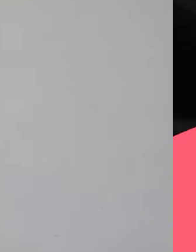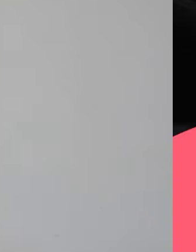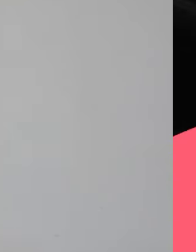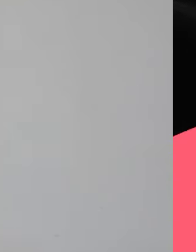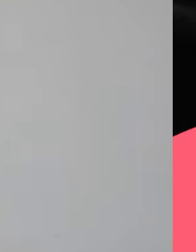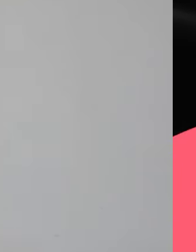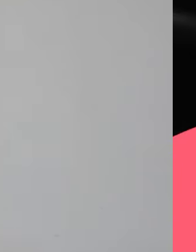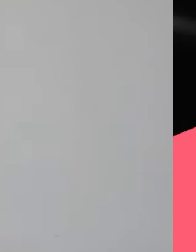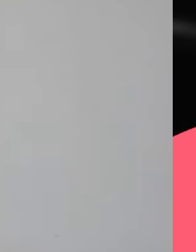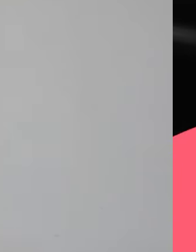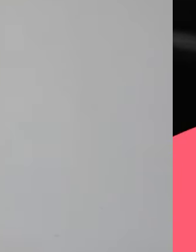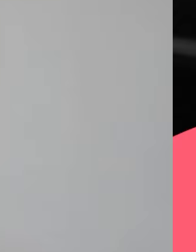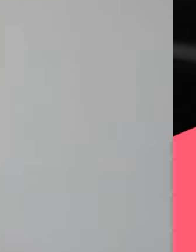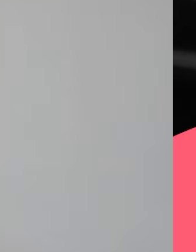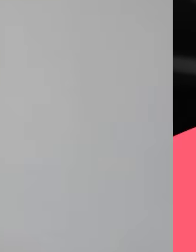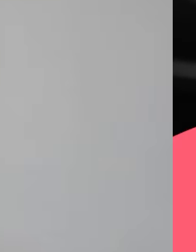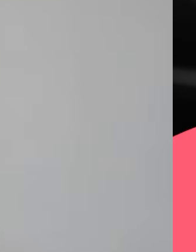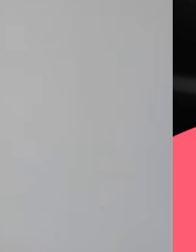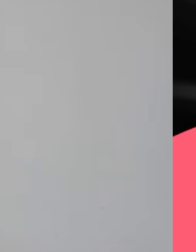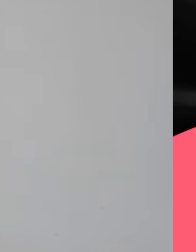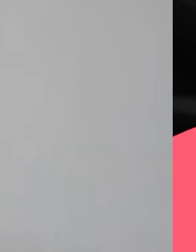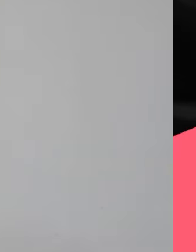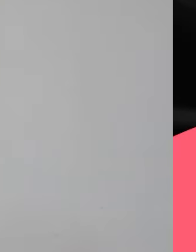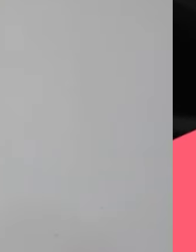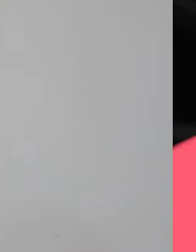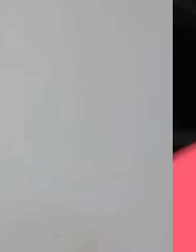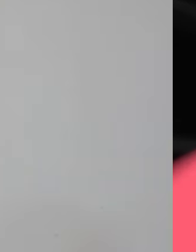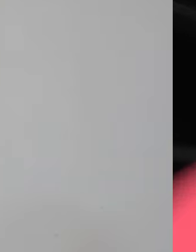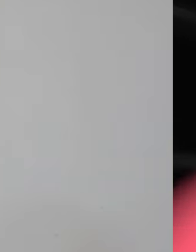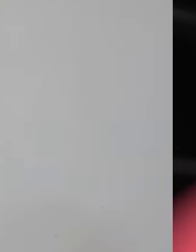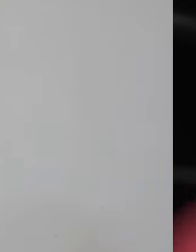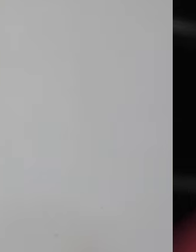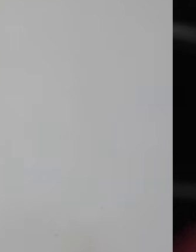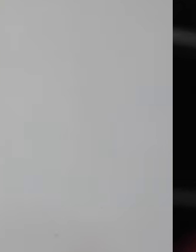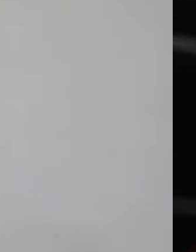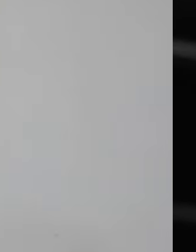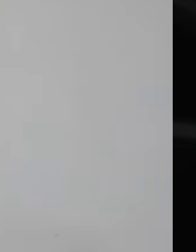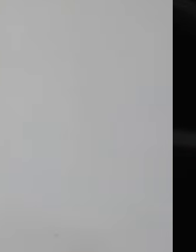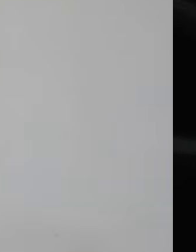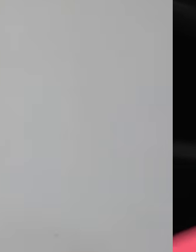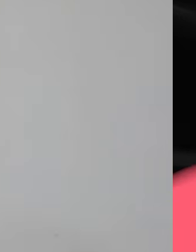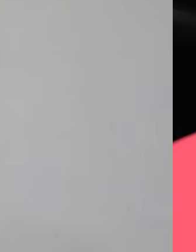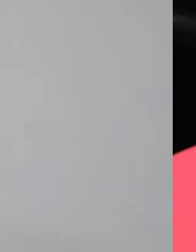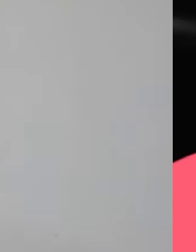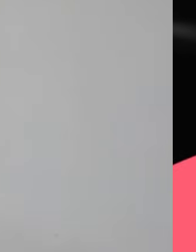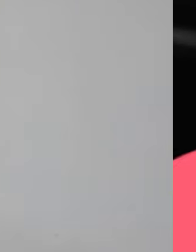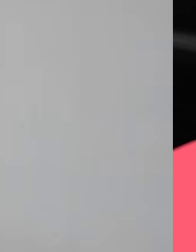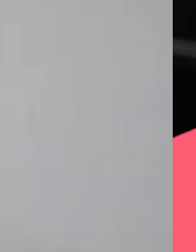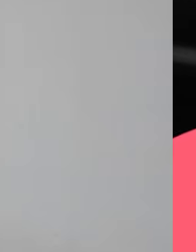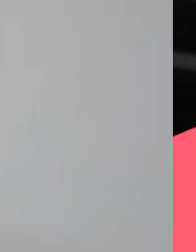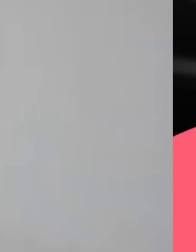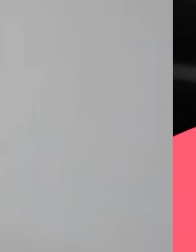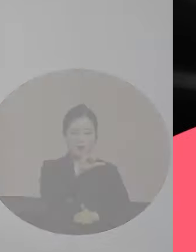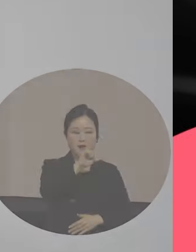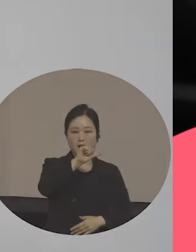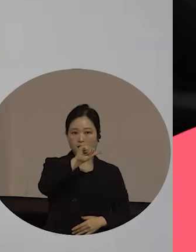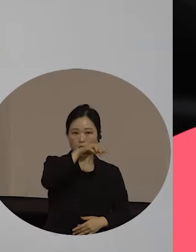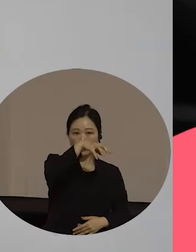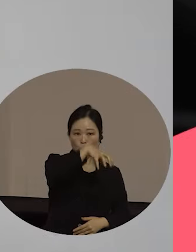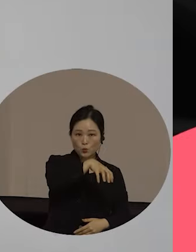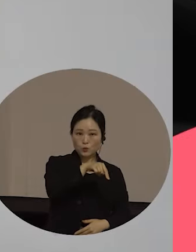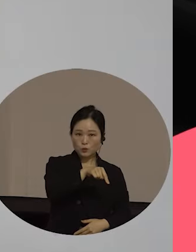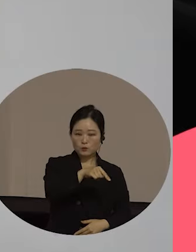arts instruction in LA public schools following budget cuts in the late 1970s.